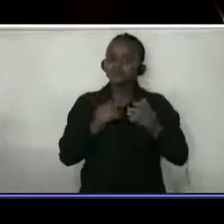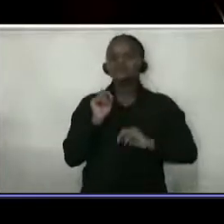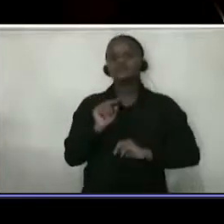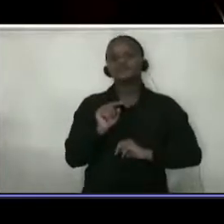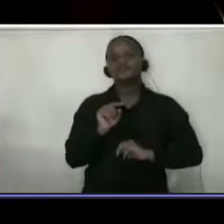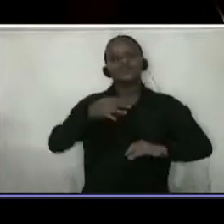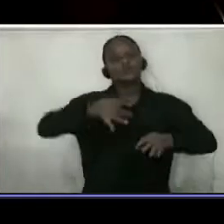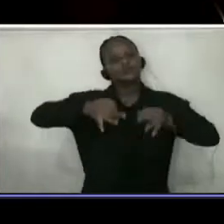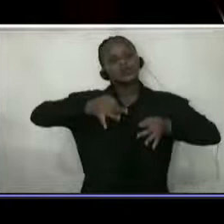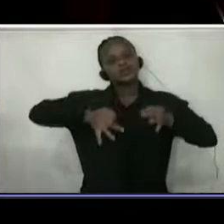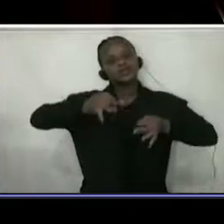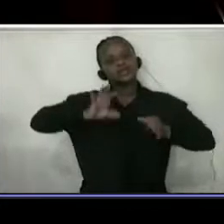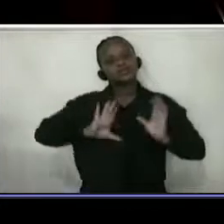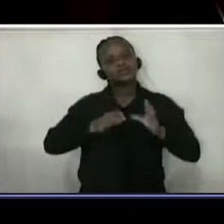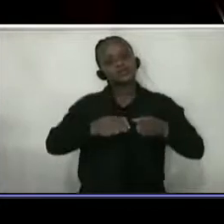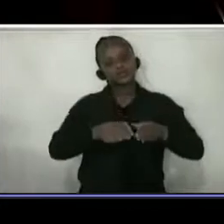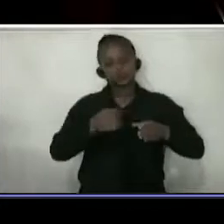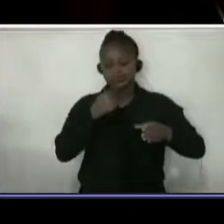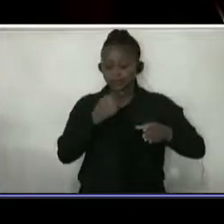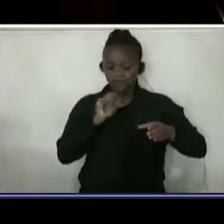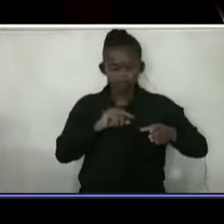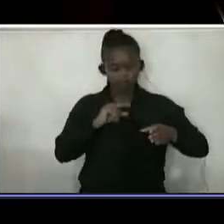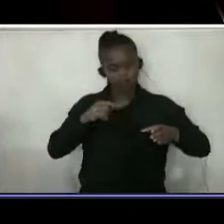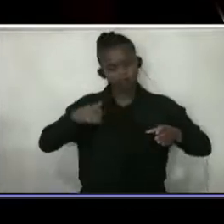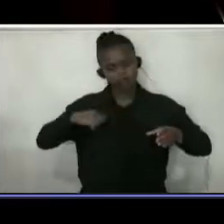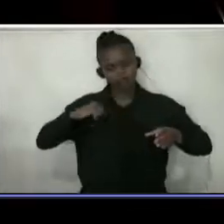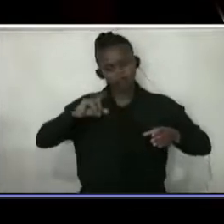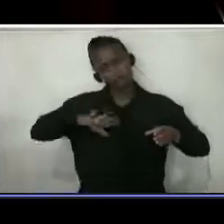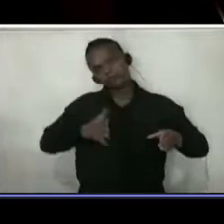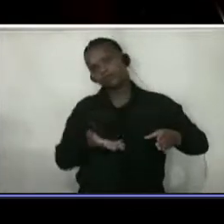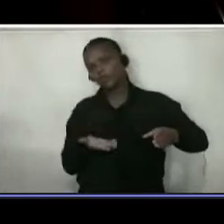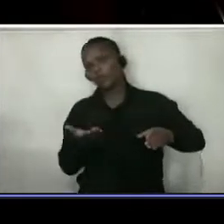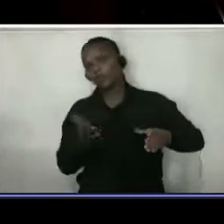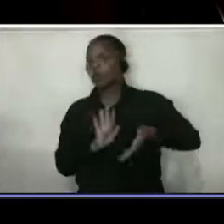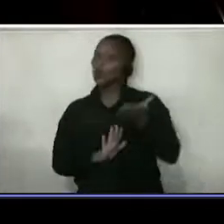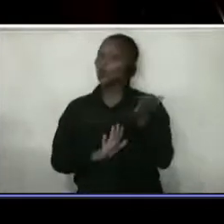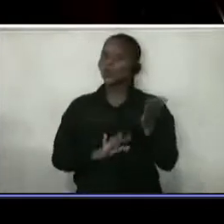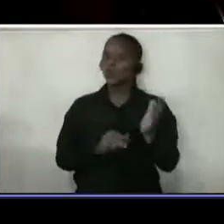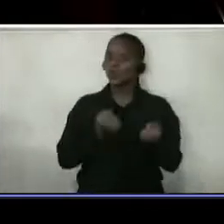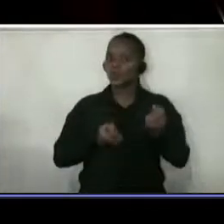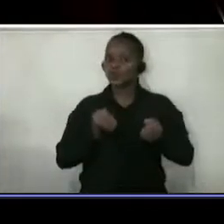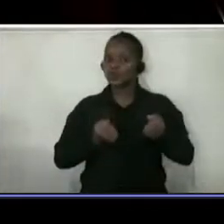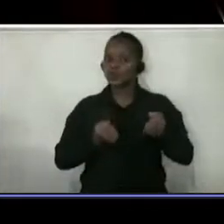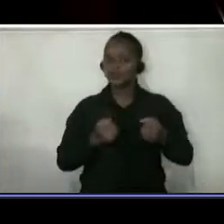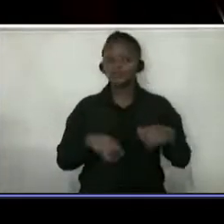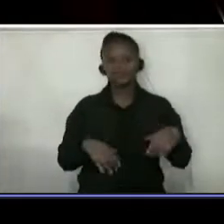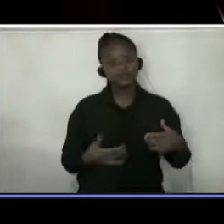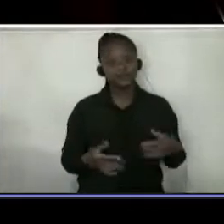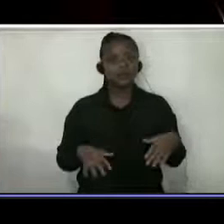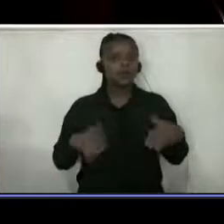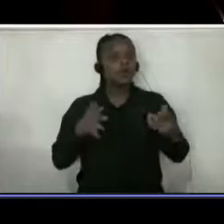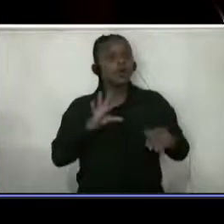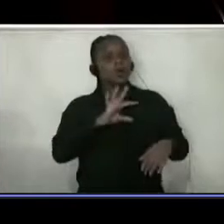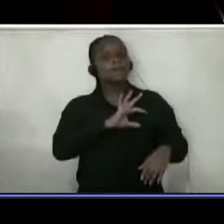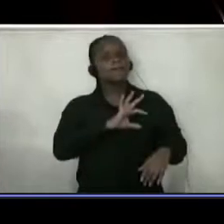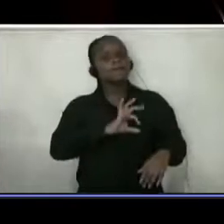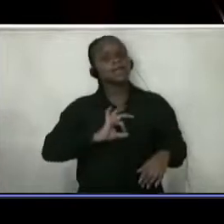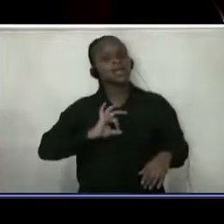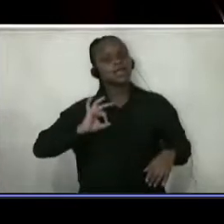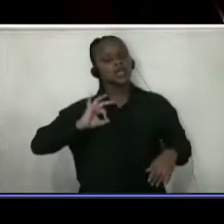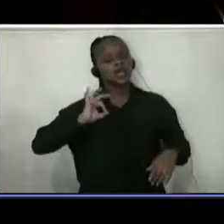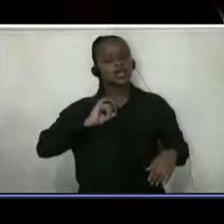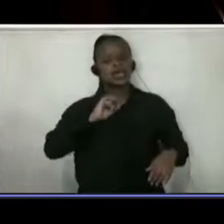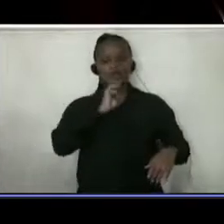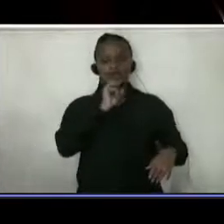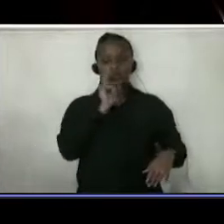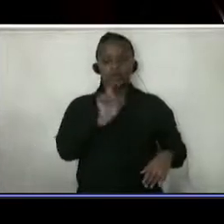and loses, the party should carry the legal cost of both parties. Or if a mayor uses public funds to defend him or herself and loses